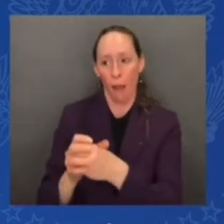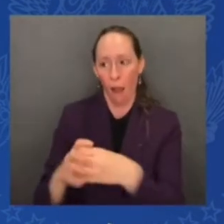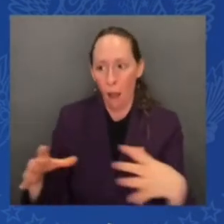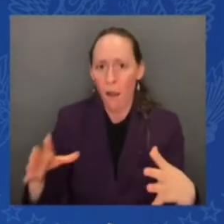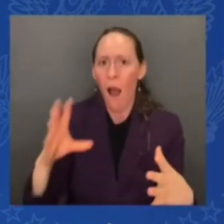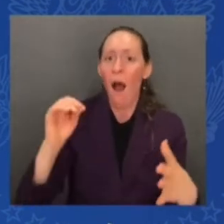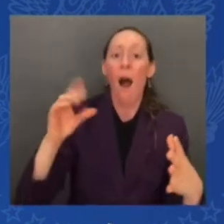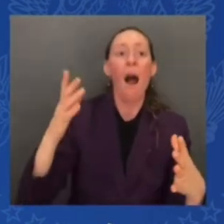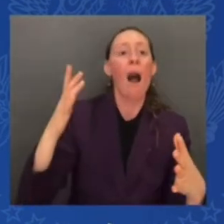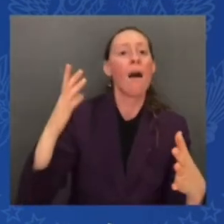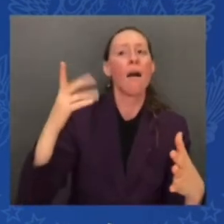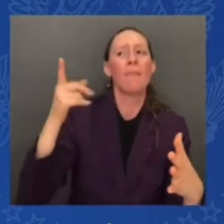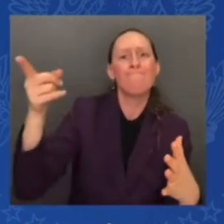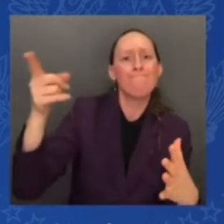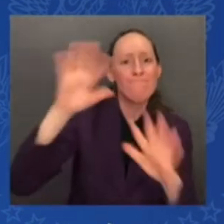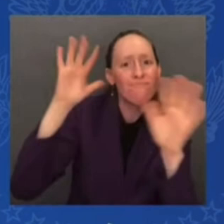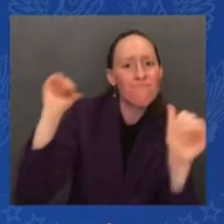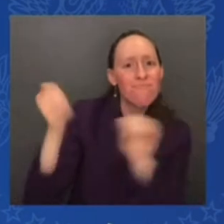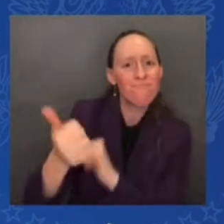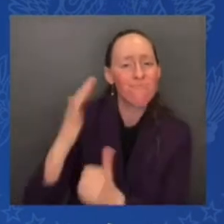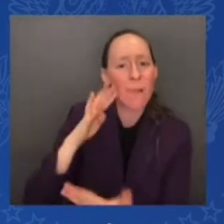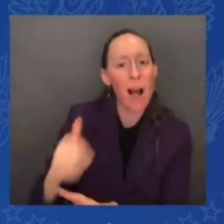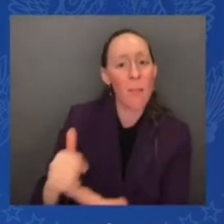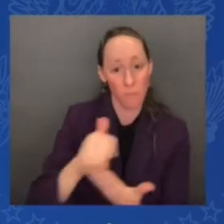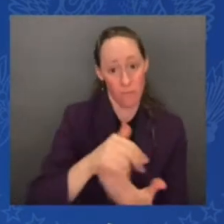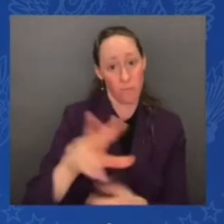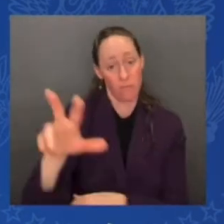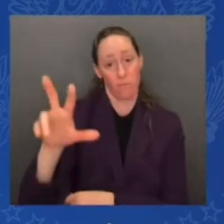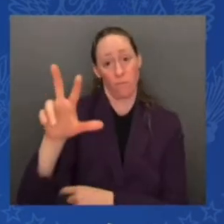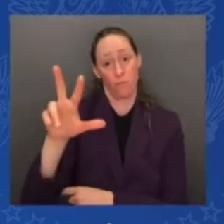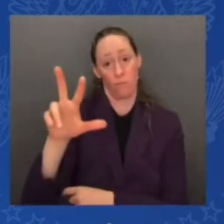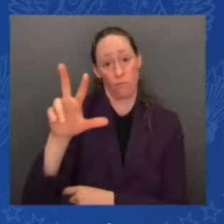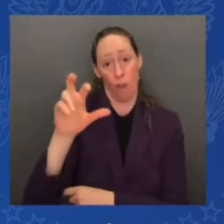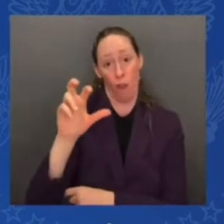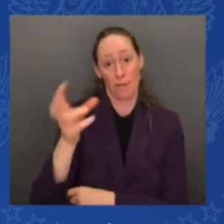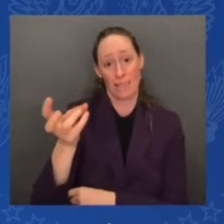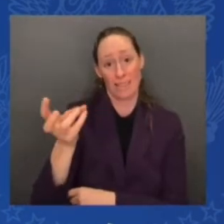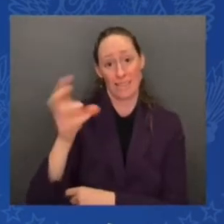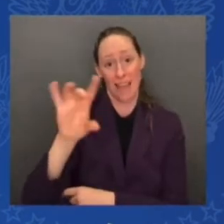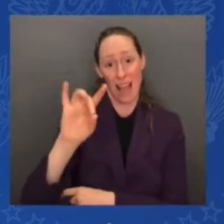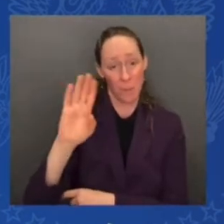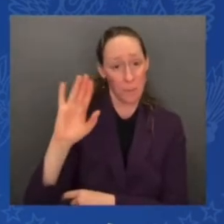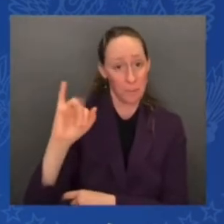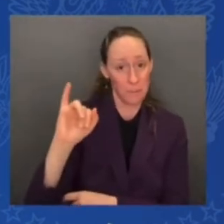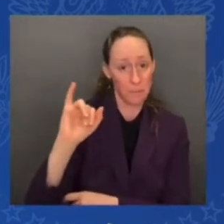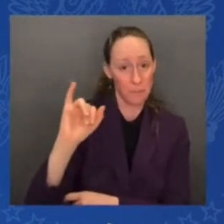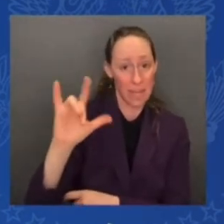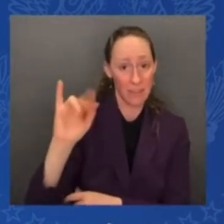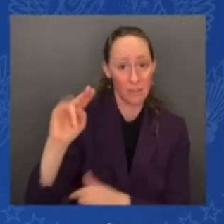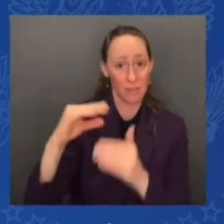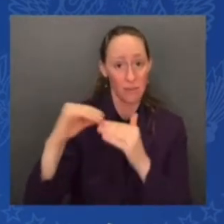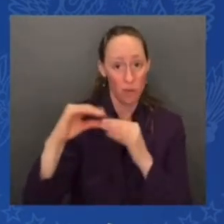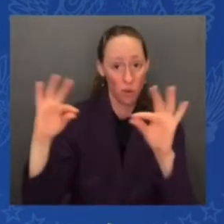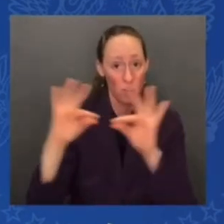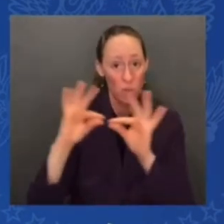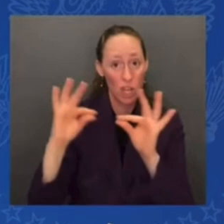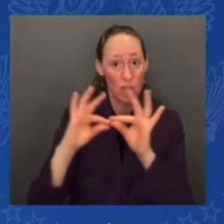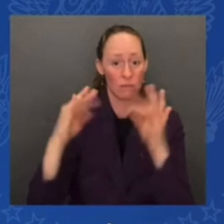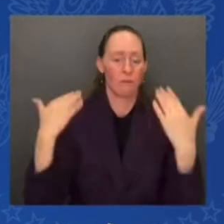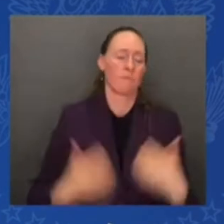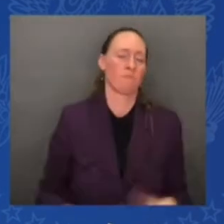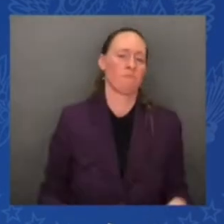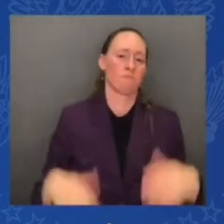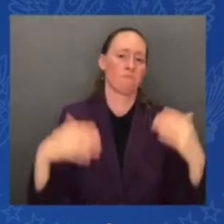billion. And Governor Lujan Grisham is leading the way, launching New Mexico Community Solar Program,